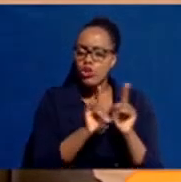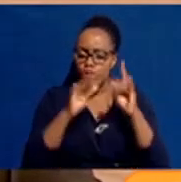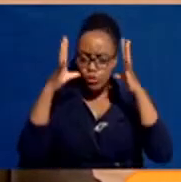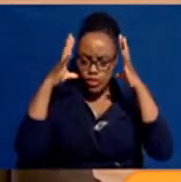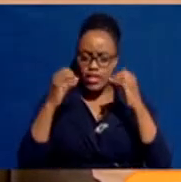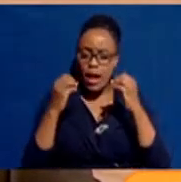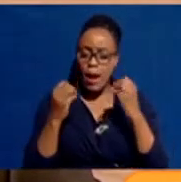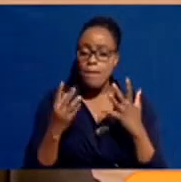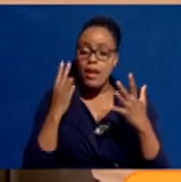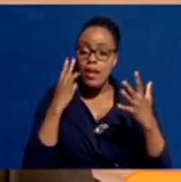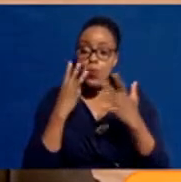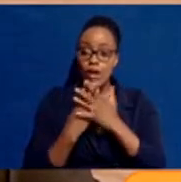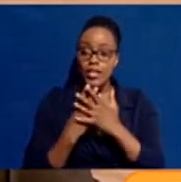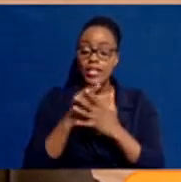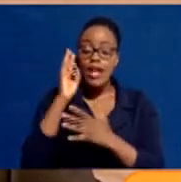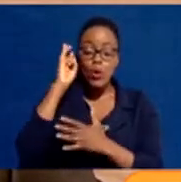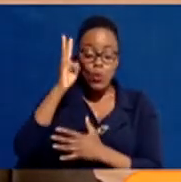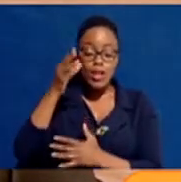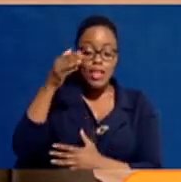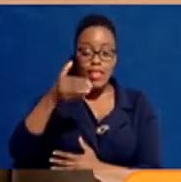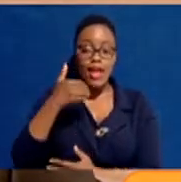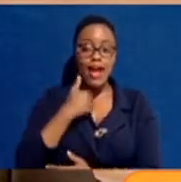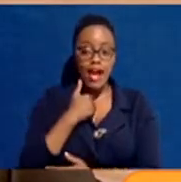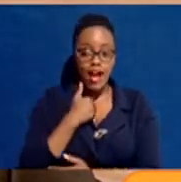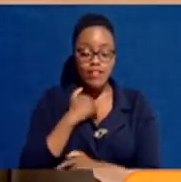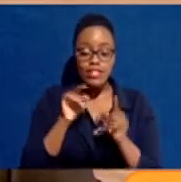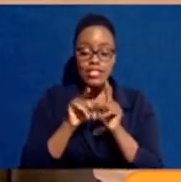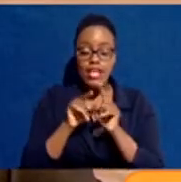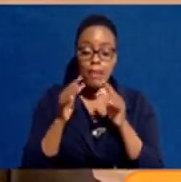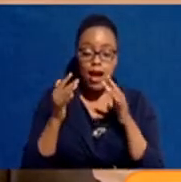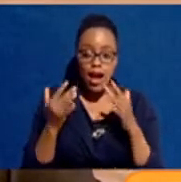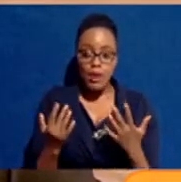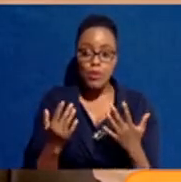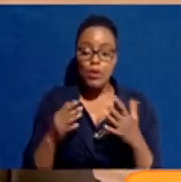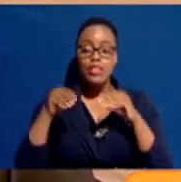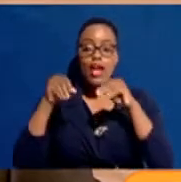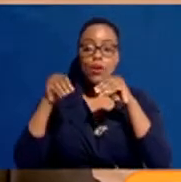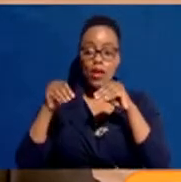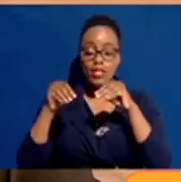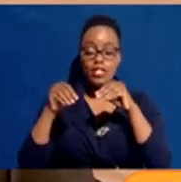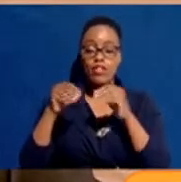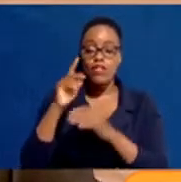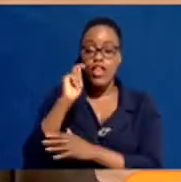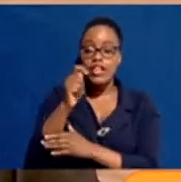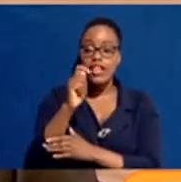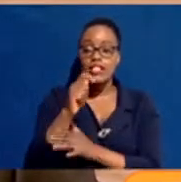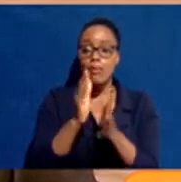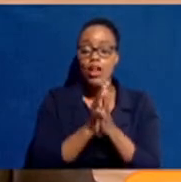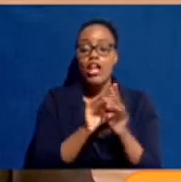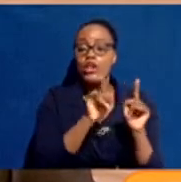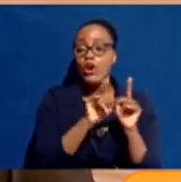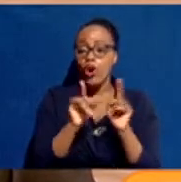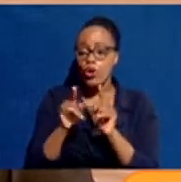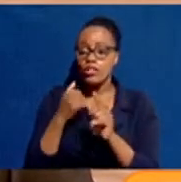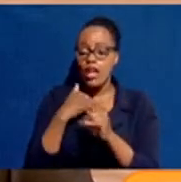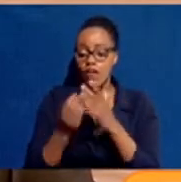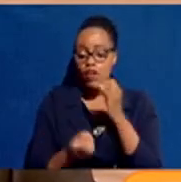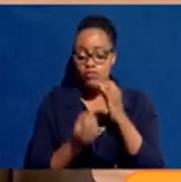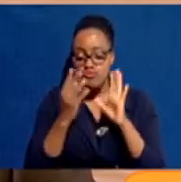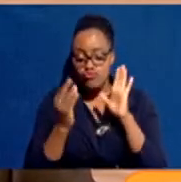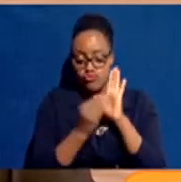determine number of witnesses to be bonded based on quality of the testimony, and in fact set down